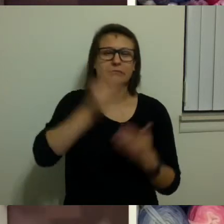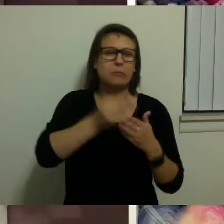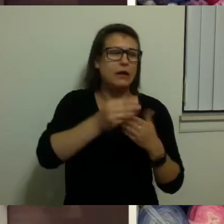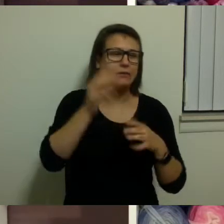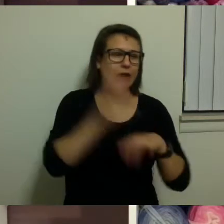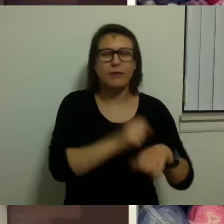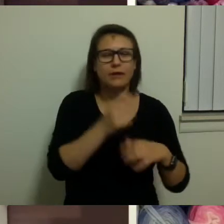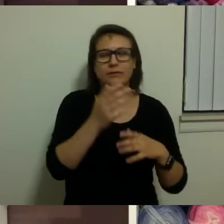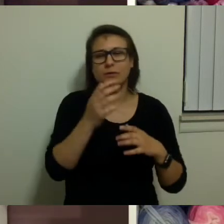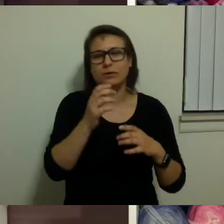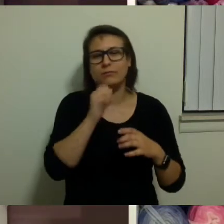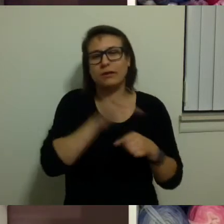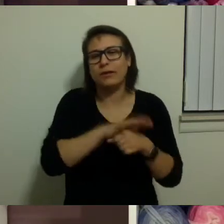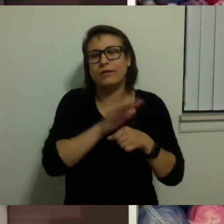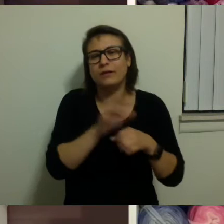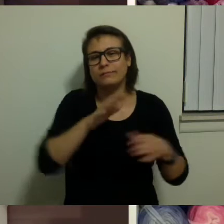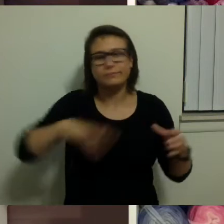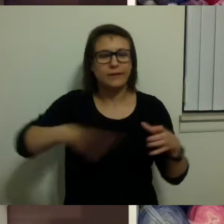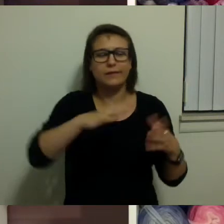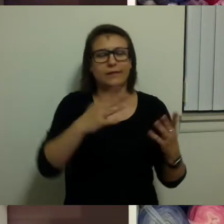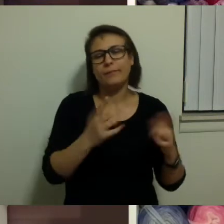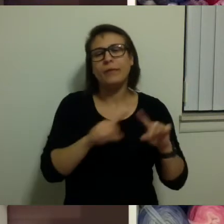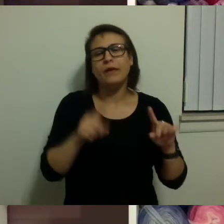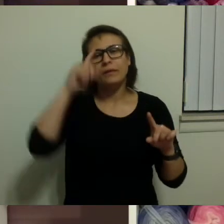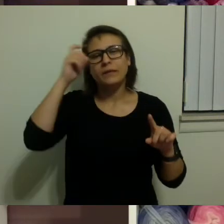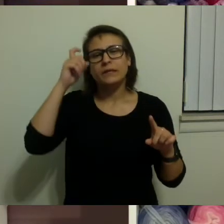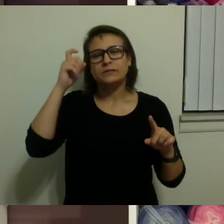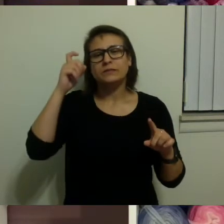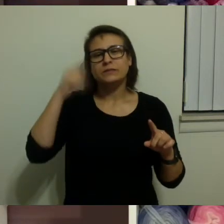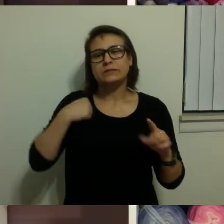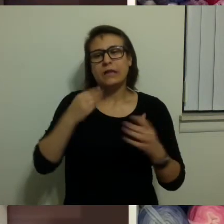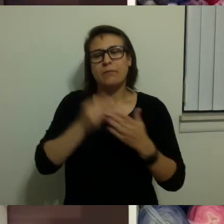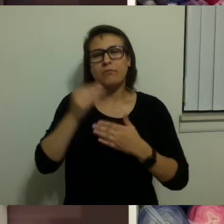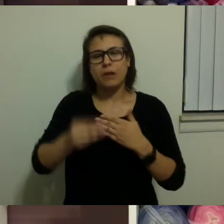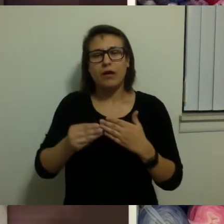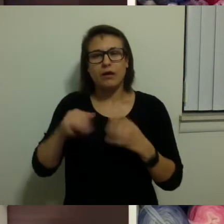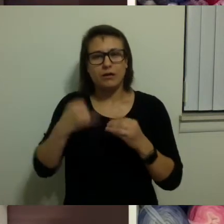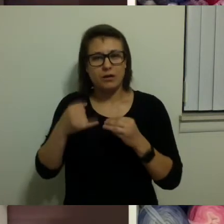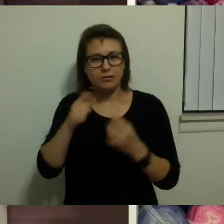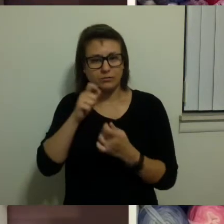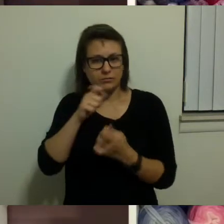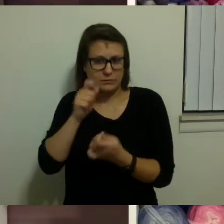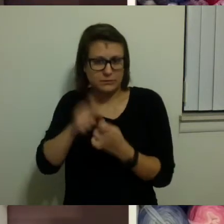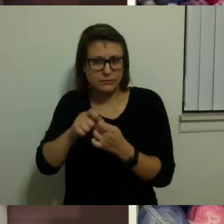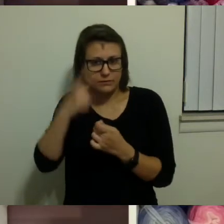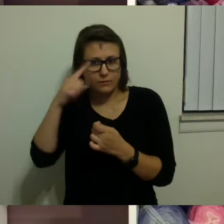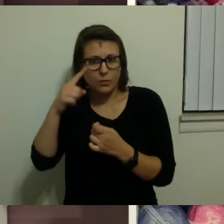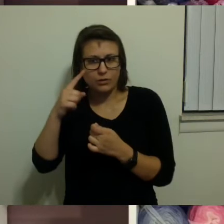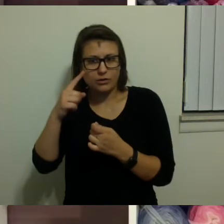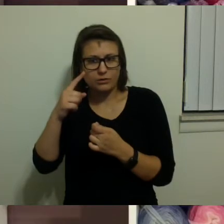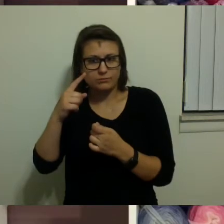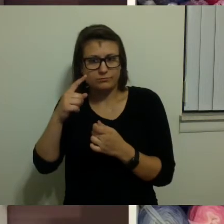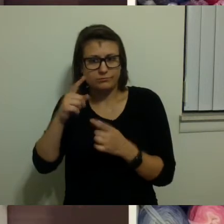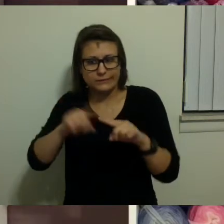whatever, like running out of room, but just because I bought yarn with specific intentions